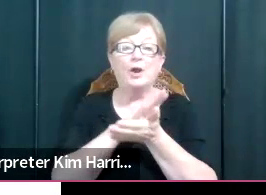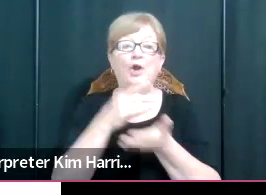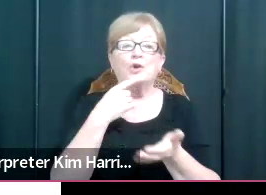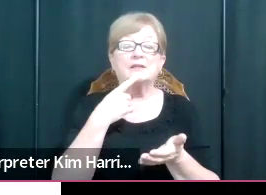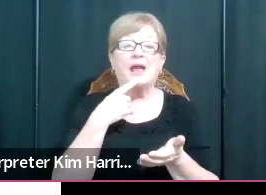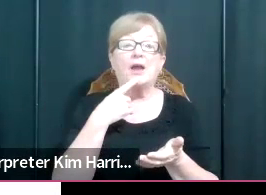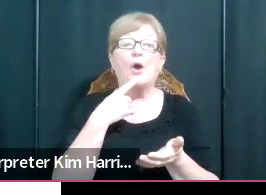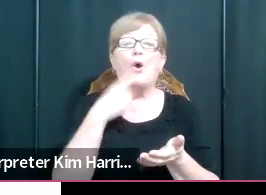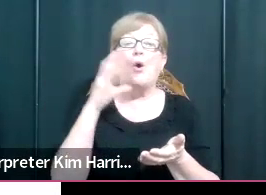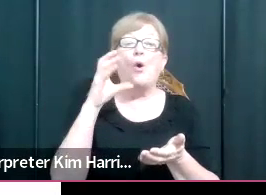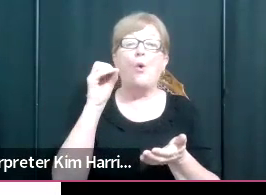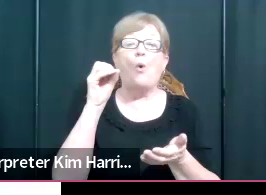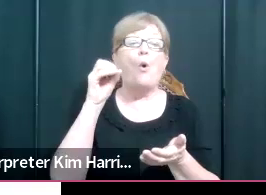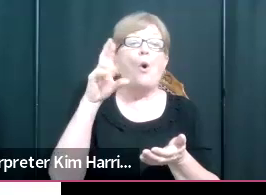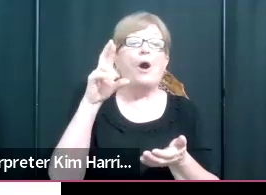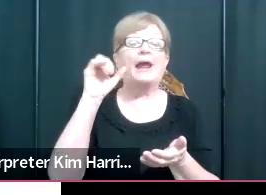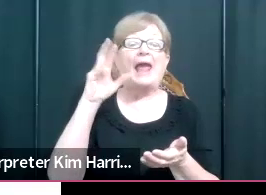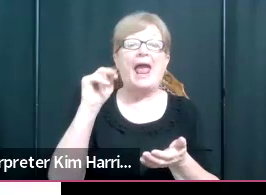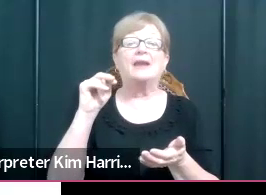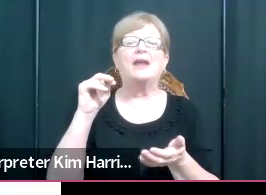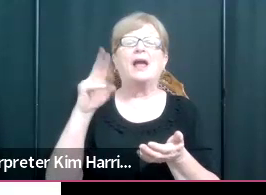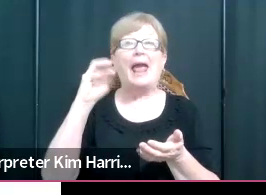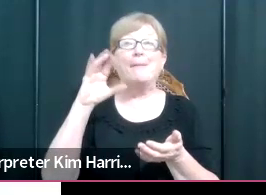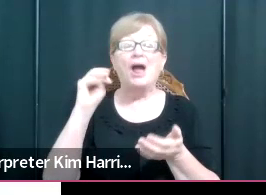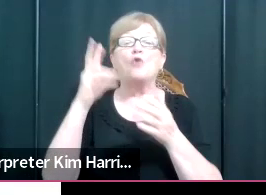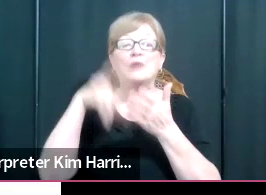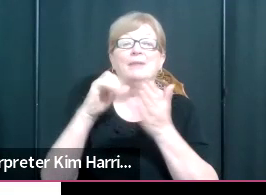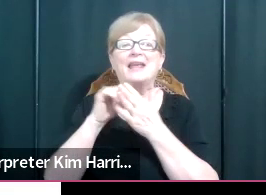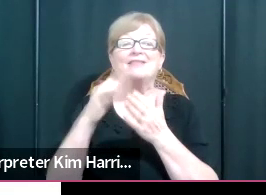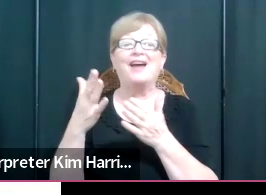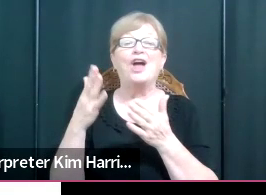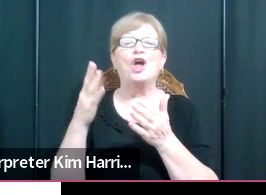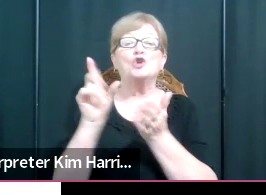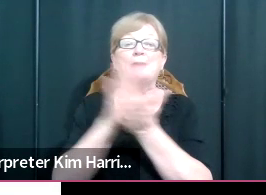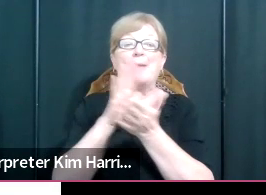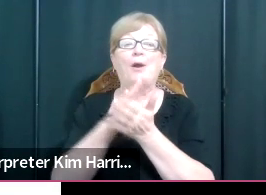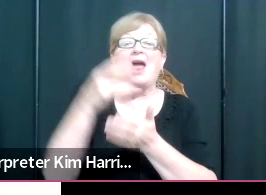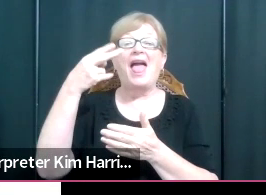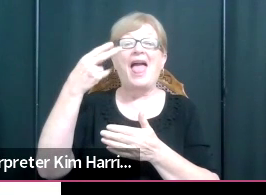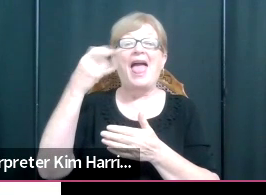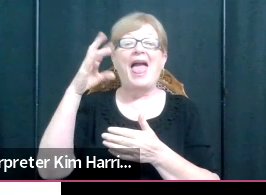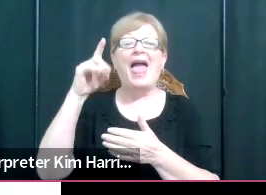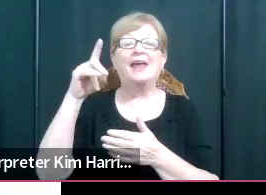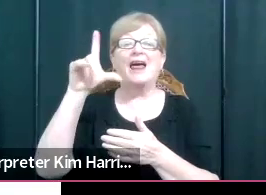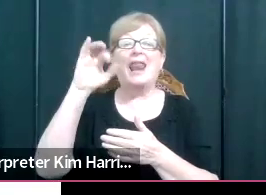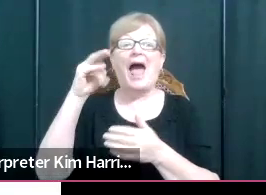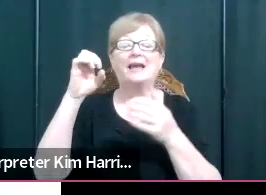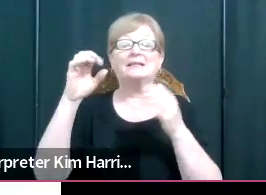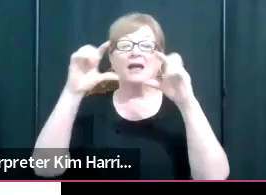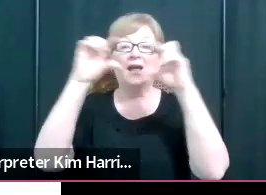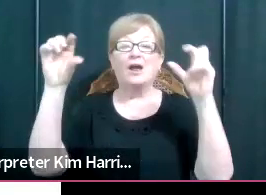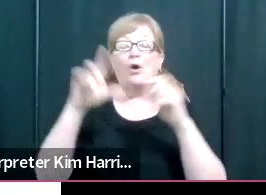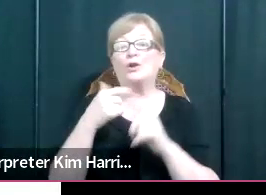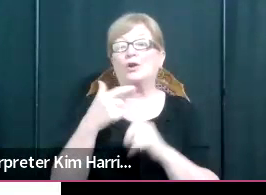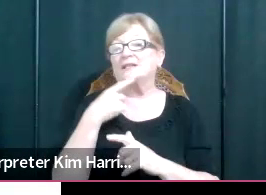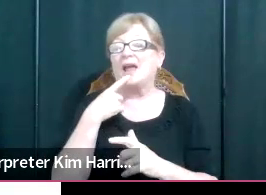Orcam, read me the headlines, and it will read you all the headlines. Or you can say, read me page 7, and it will read you everything on